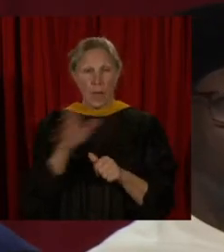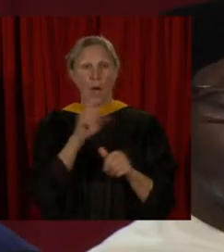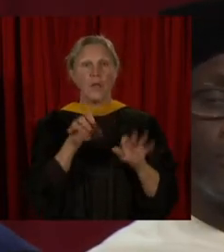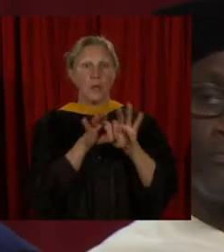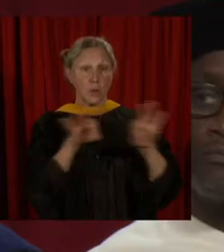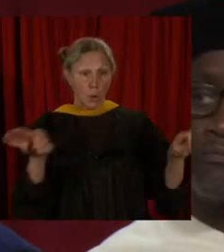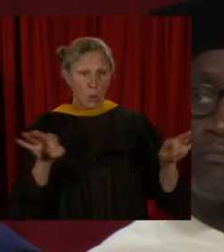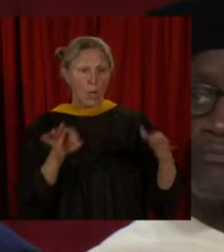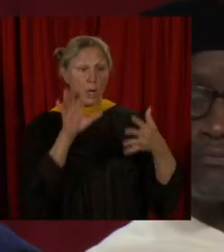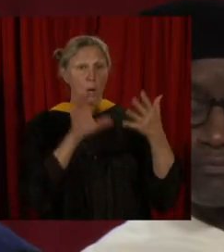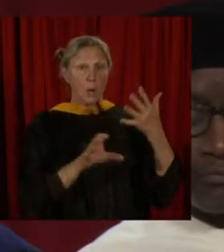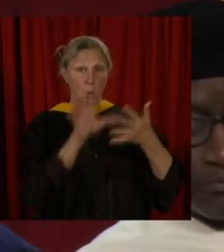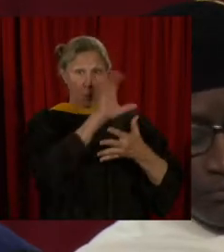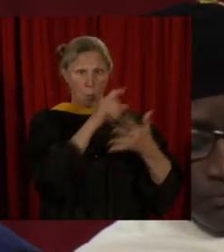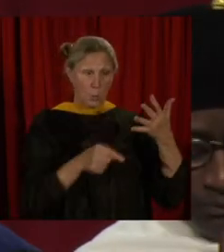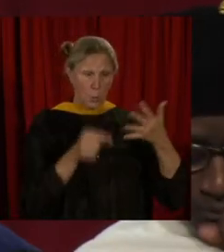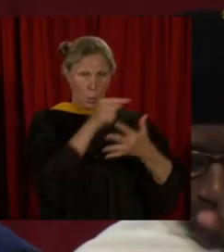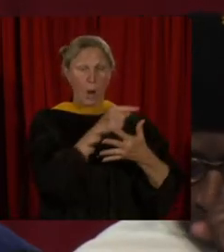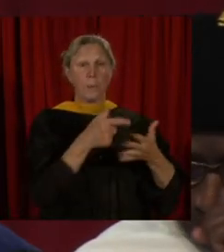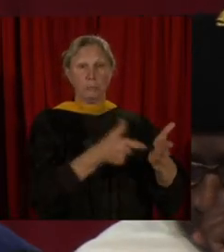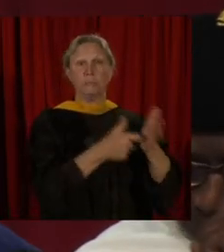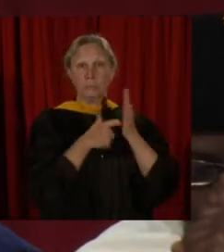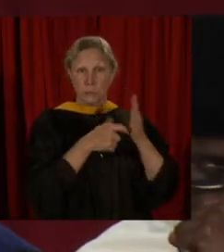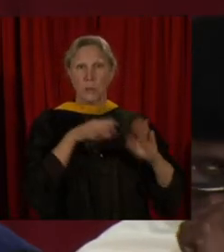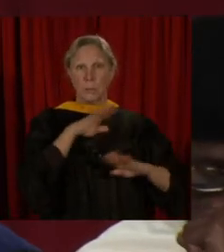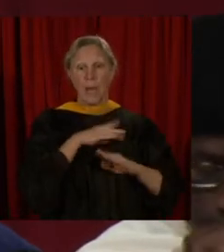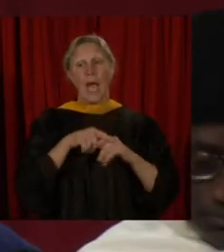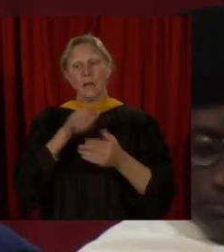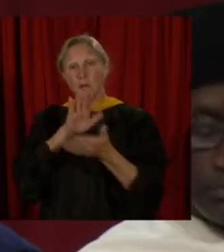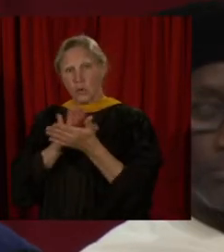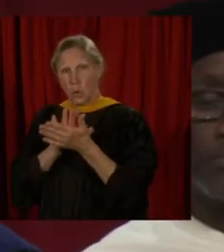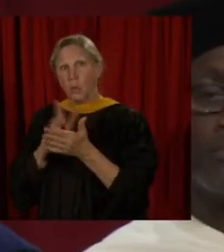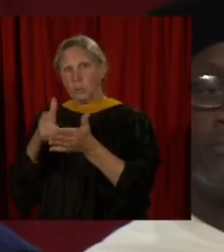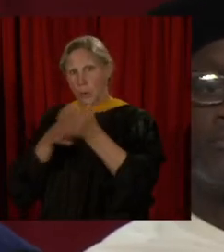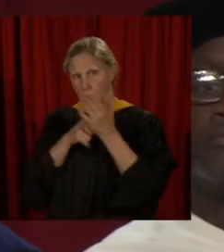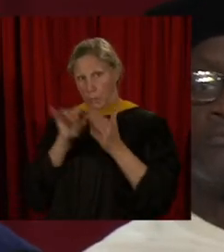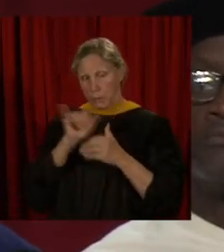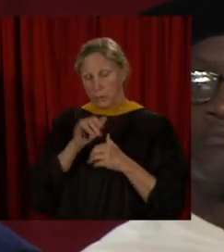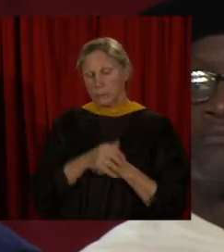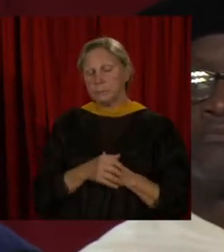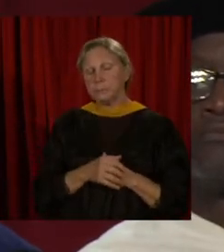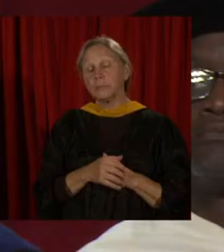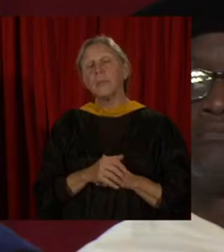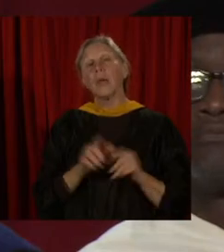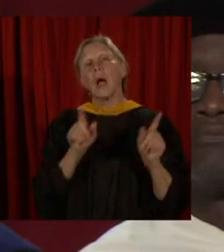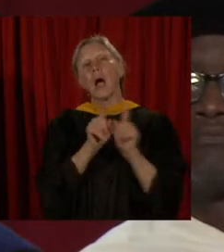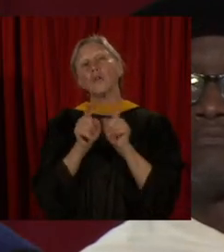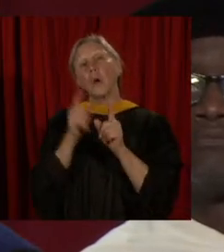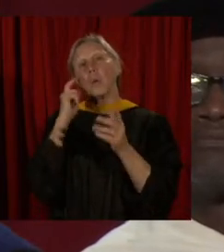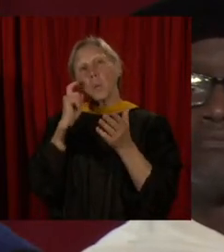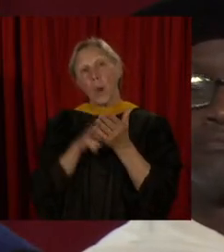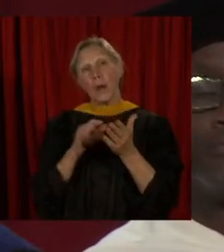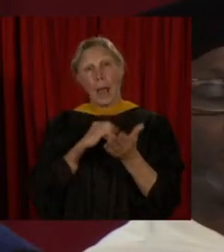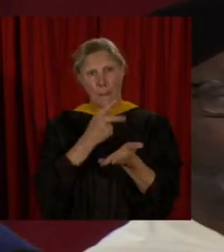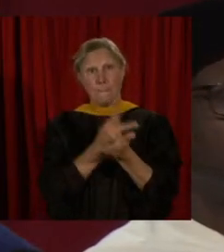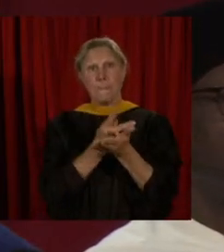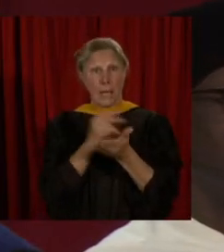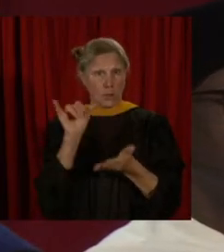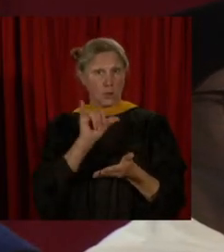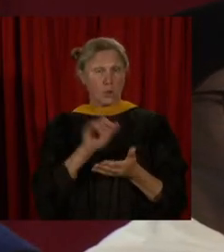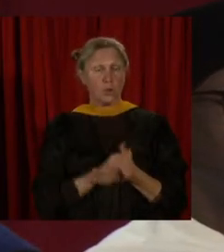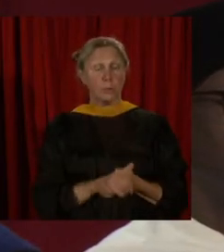all catalog, college, and university academic requirements. We will also recognize our master's